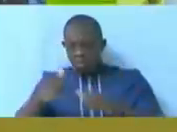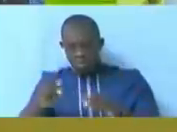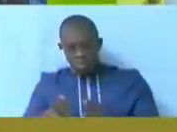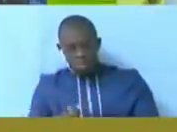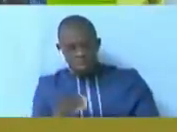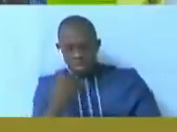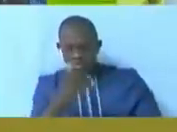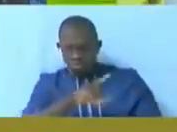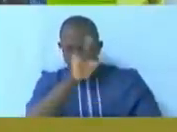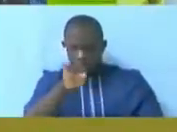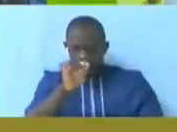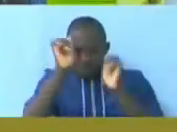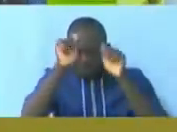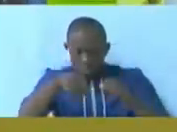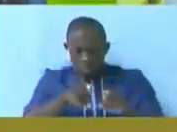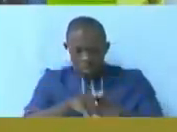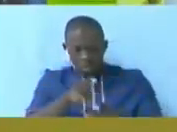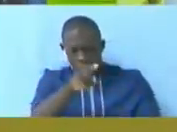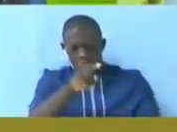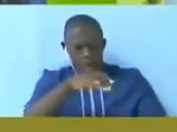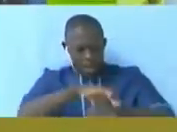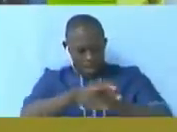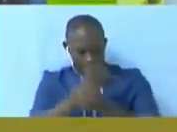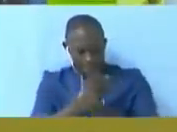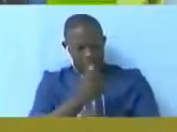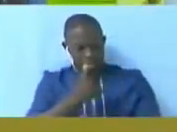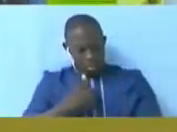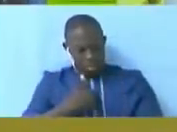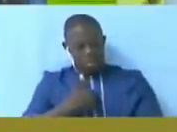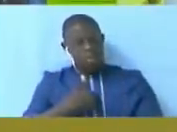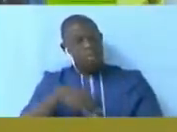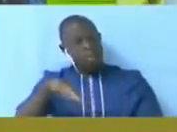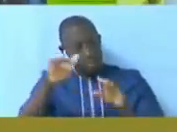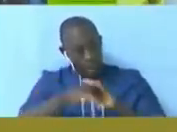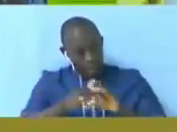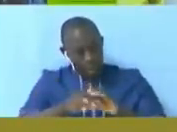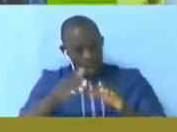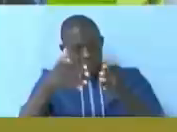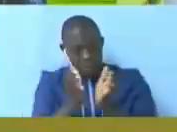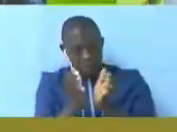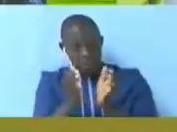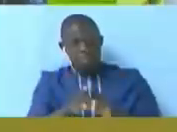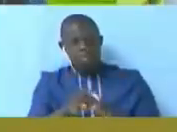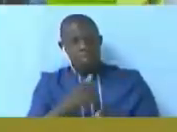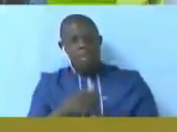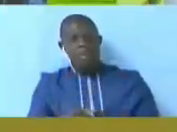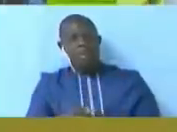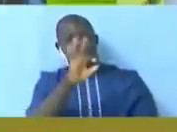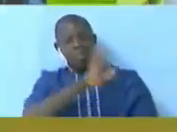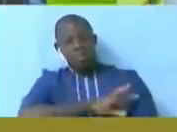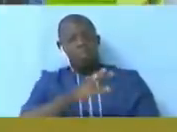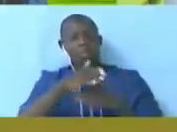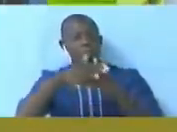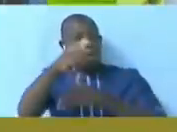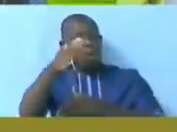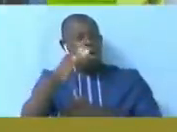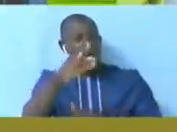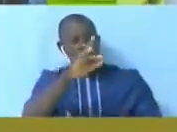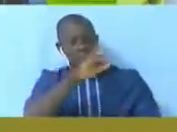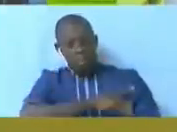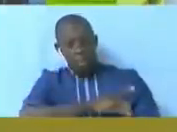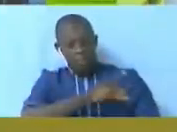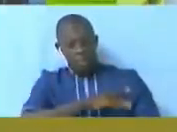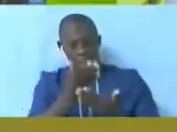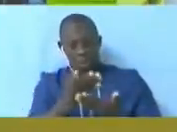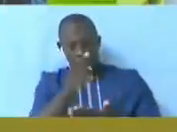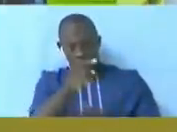reasonably possible that you can arrest me if you can be part of a conspiracy and I'm getting the largest booty out of that? You arrest